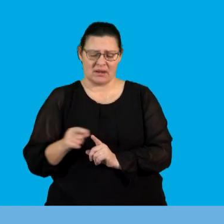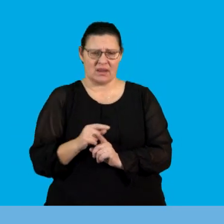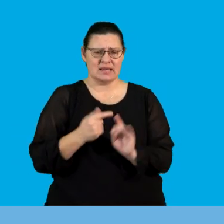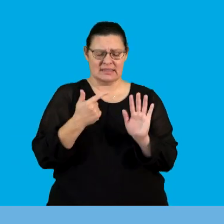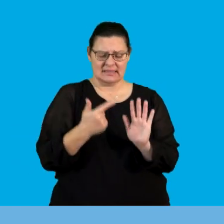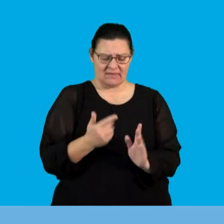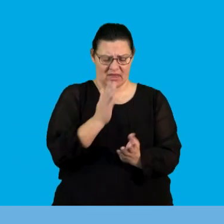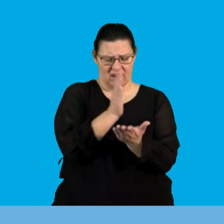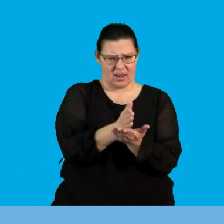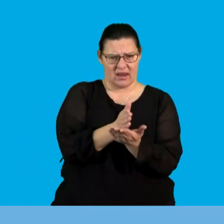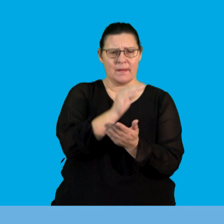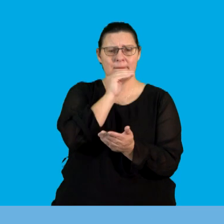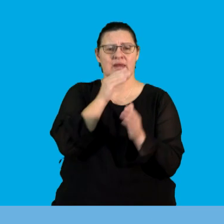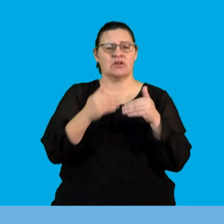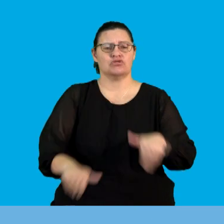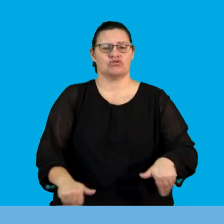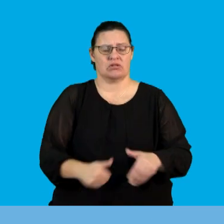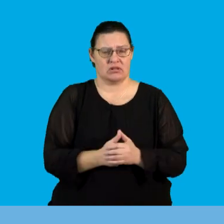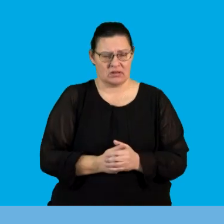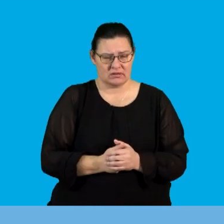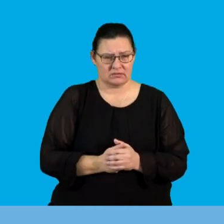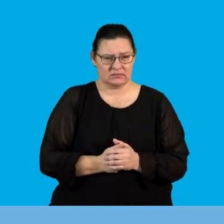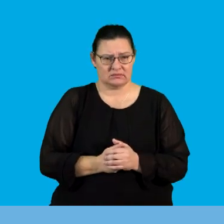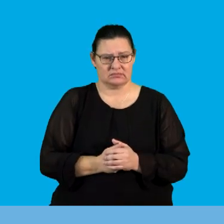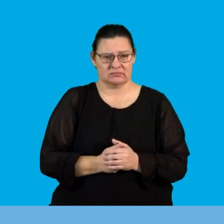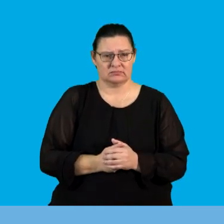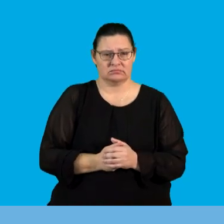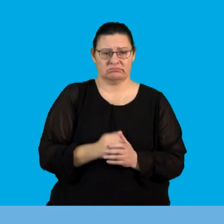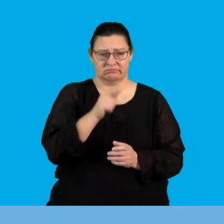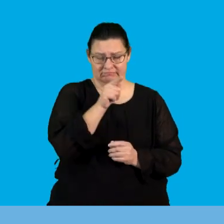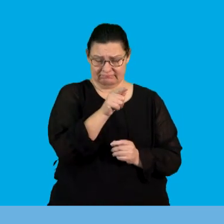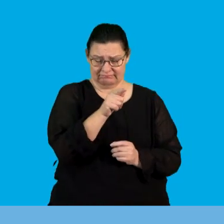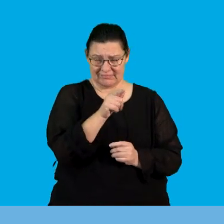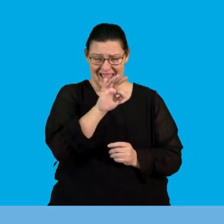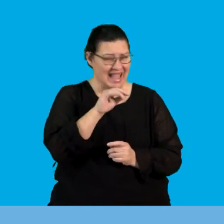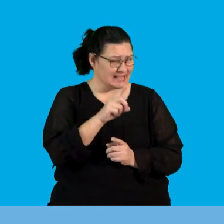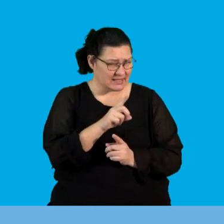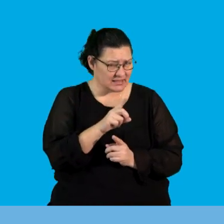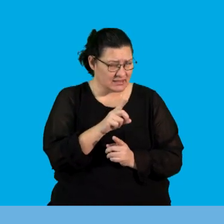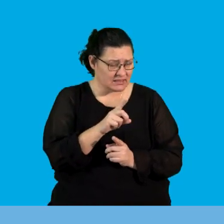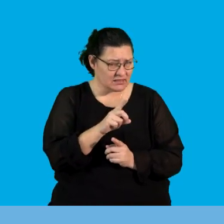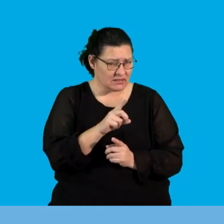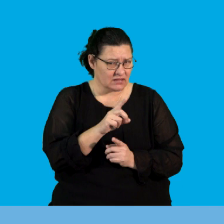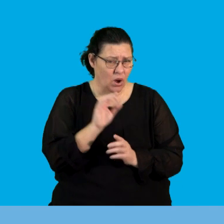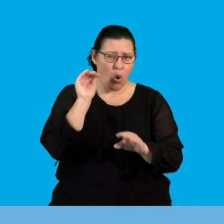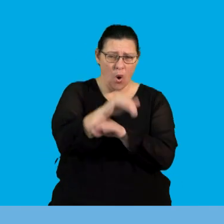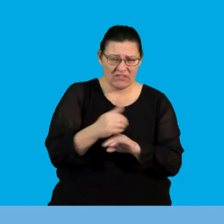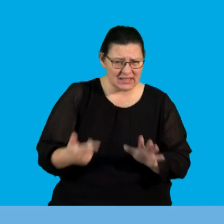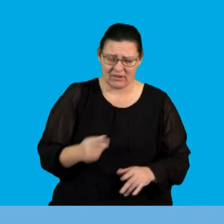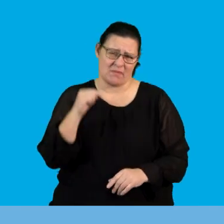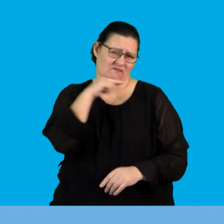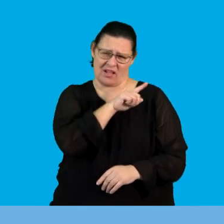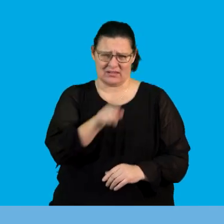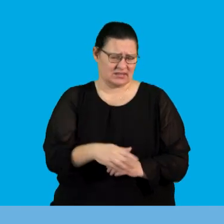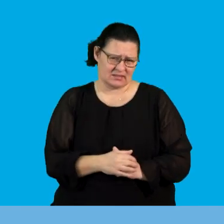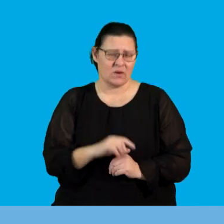that is 7, then that substance is neutral. So therefore, acids have a pH of more than